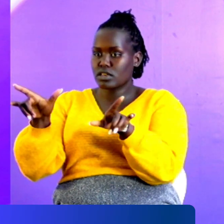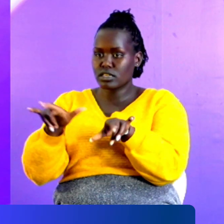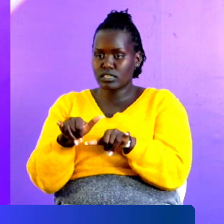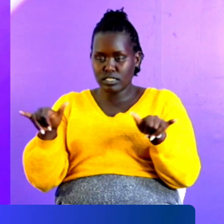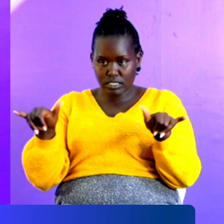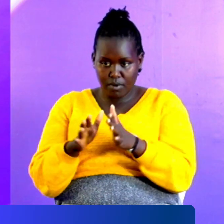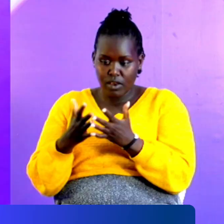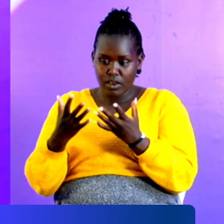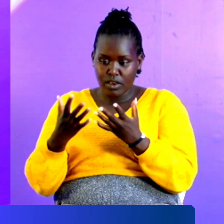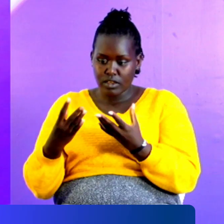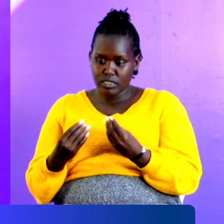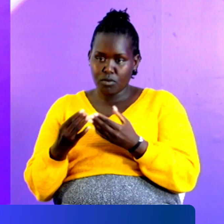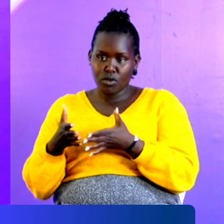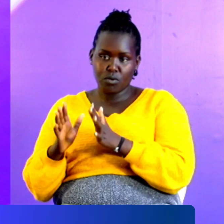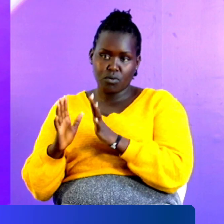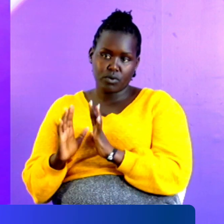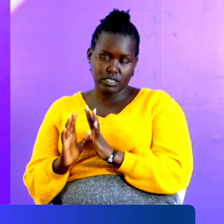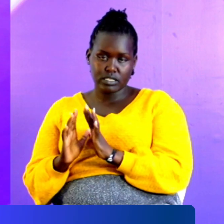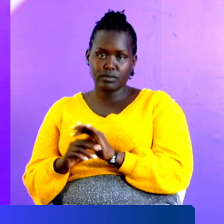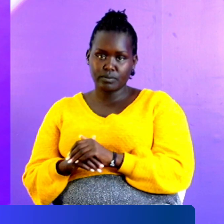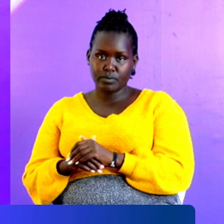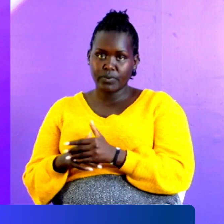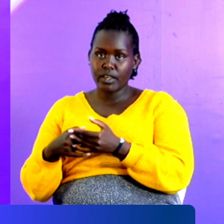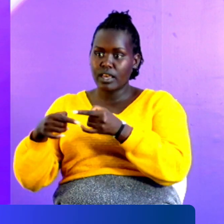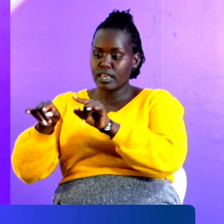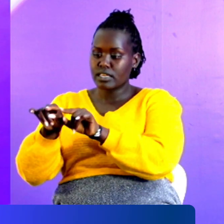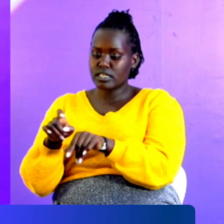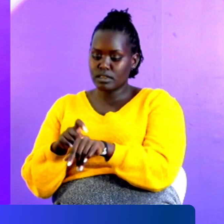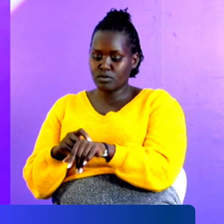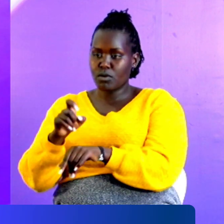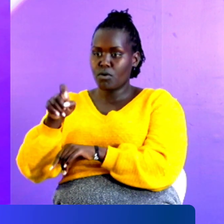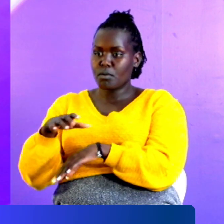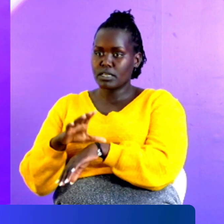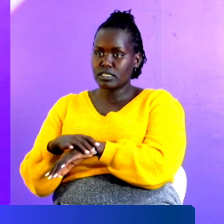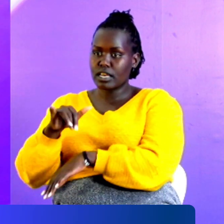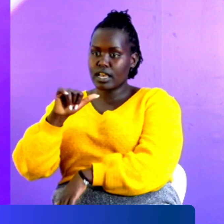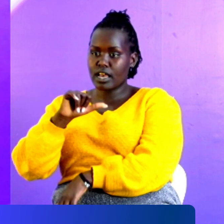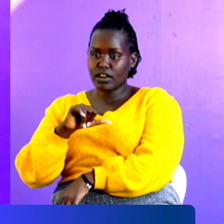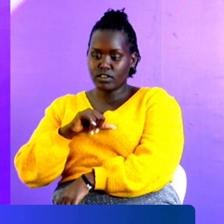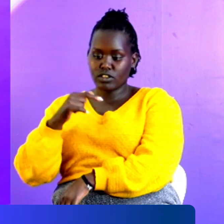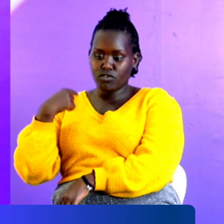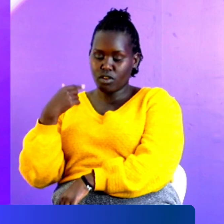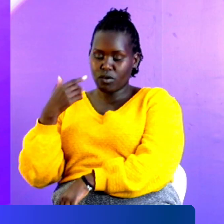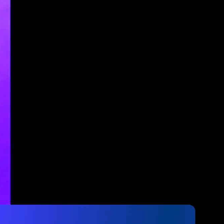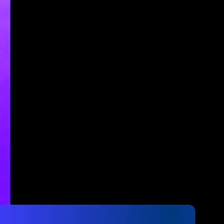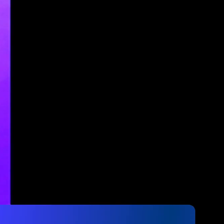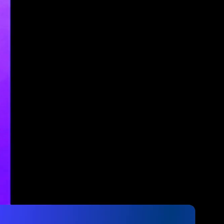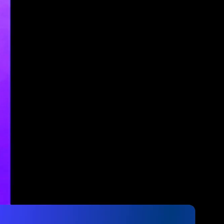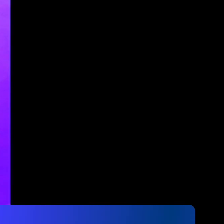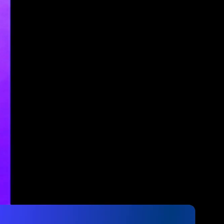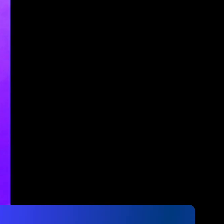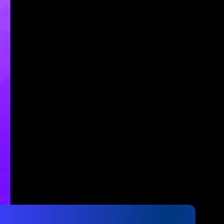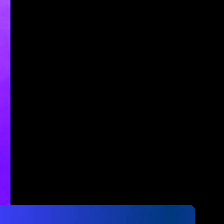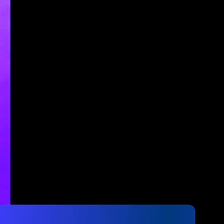ways that do not cost us anything. You understand? Yeah. At the same time, we must take advantage of our numbers. It means we must find a